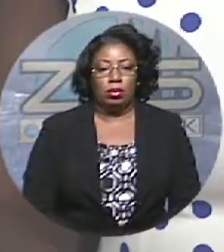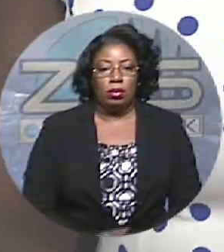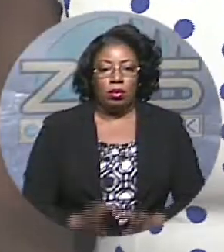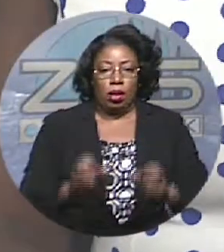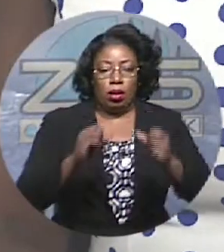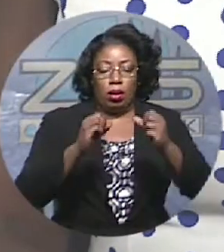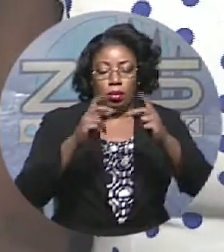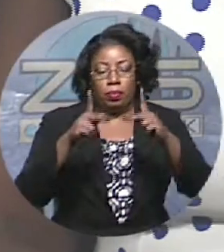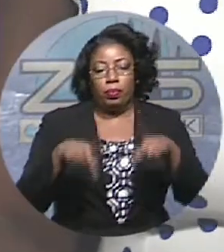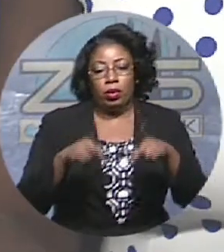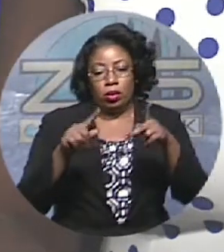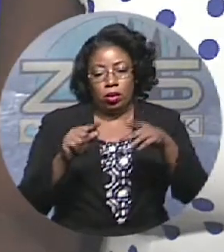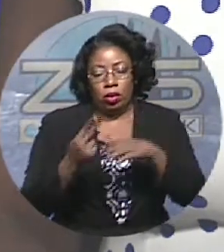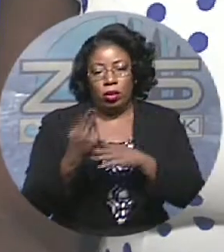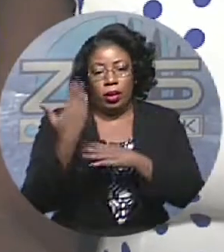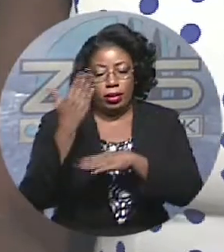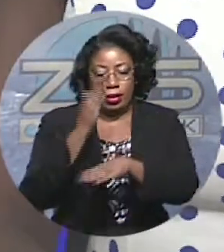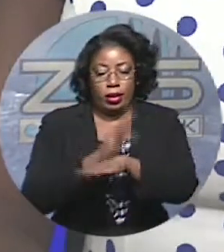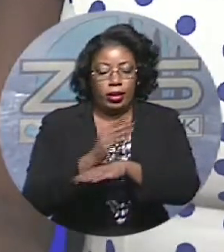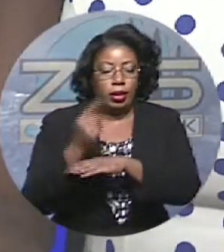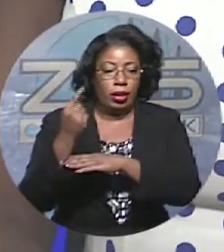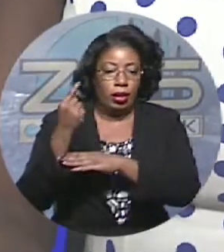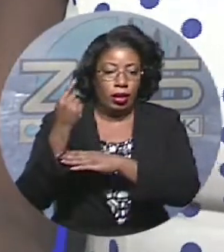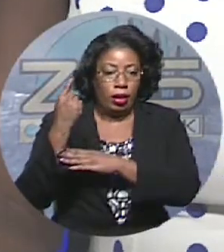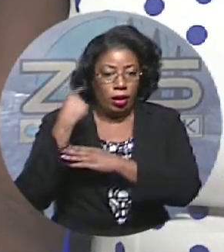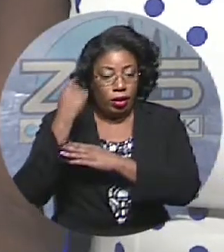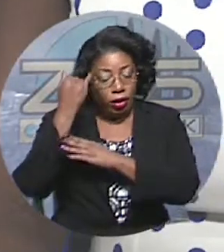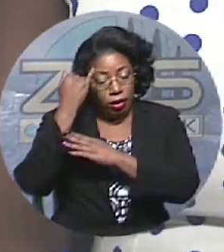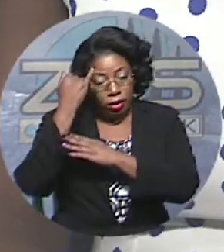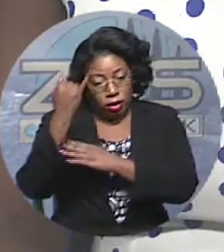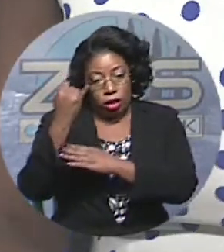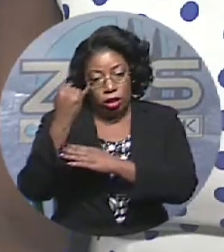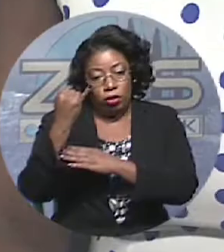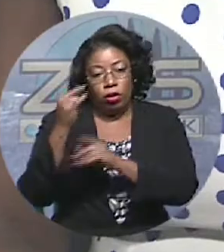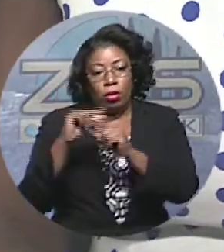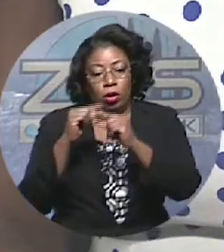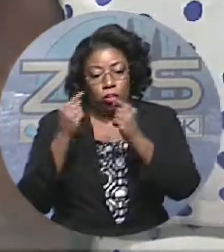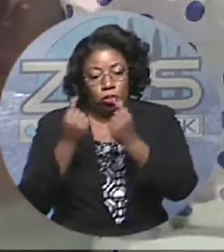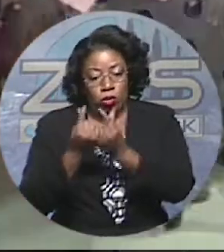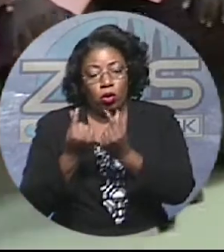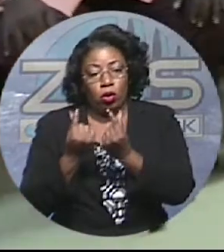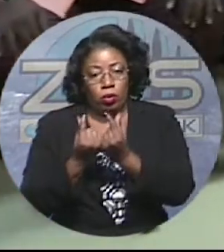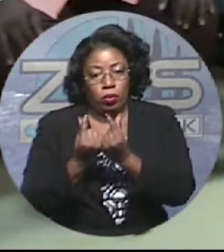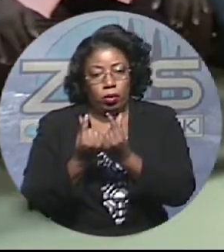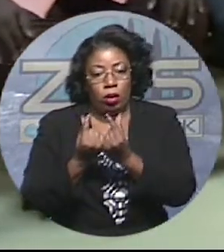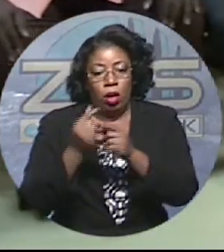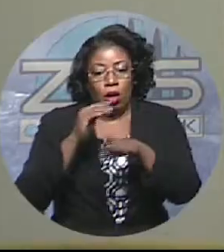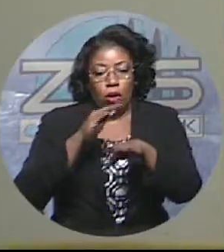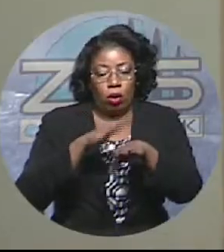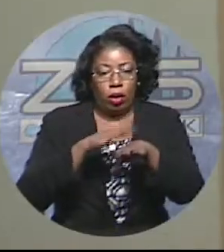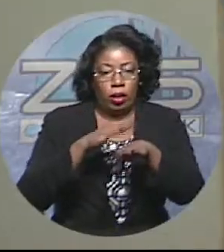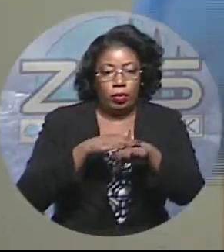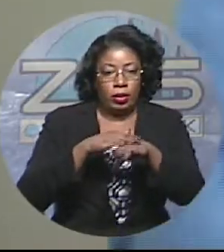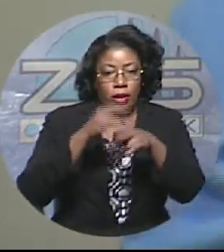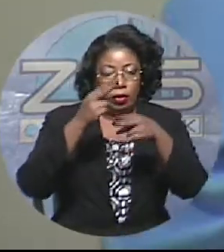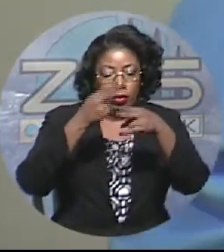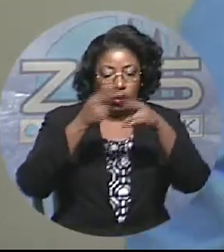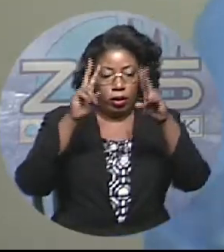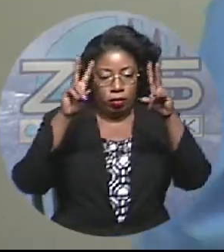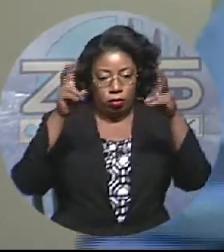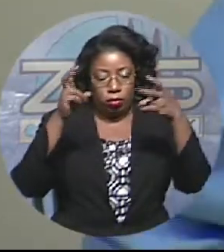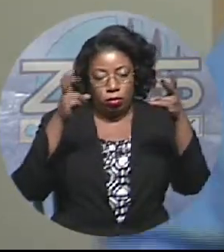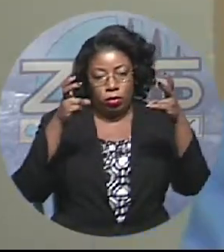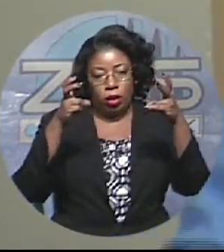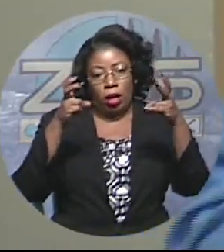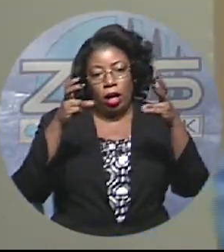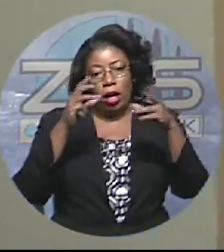A number of people turned out last night to hear the views of a group of community activists calling themselves the People's Movement. This new group,